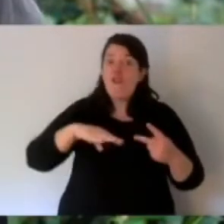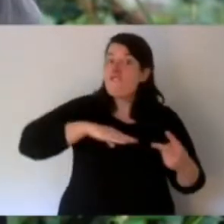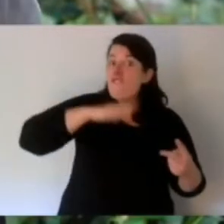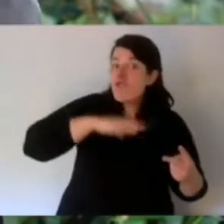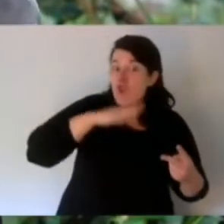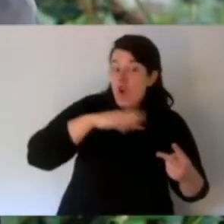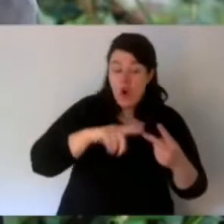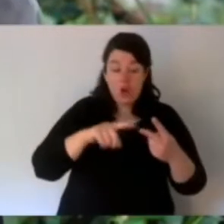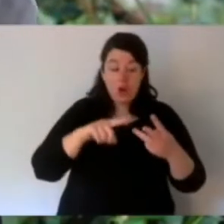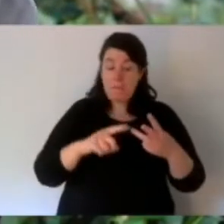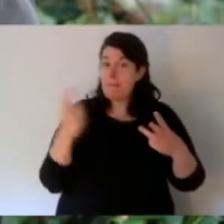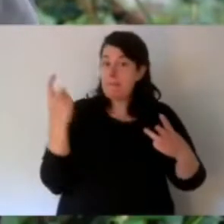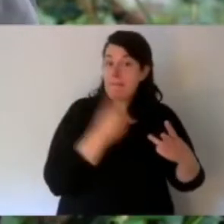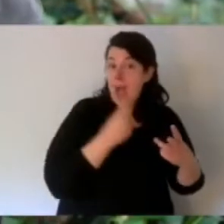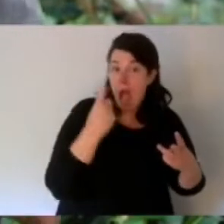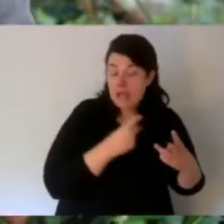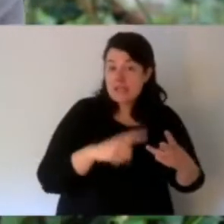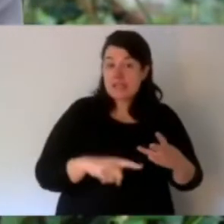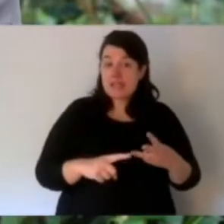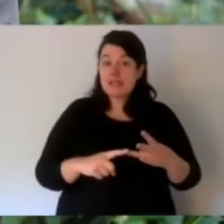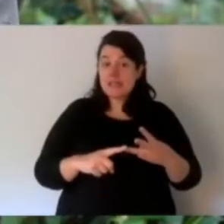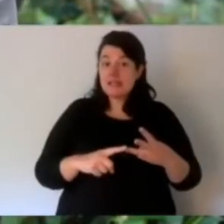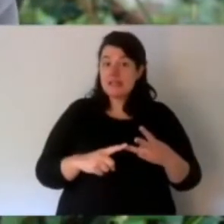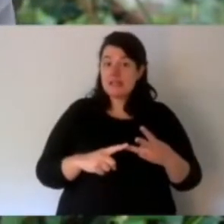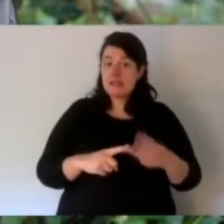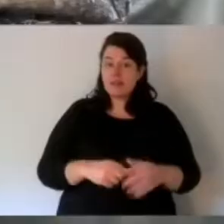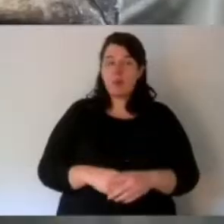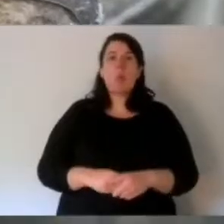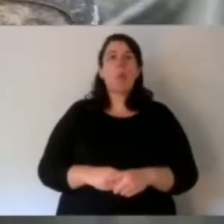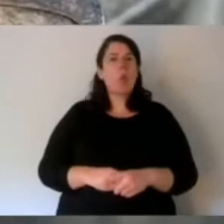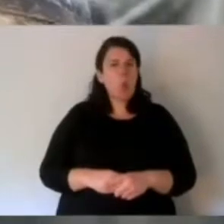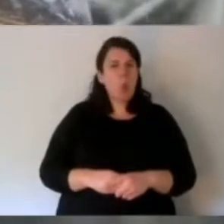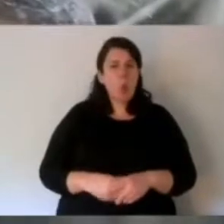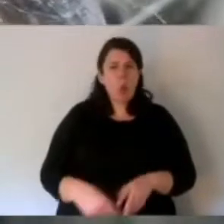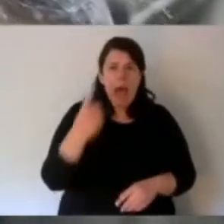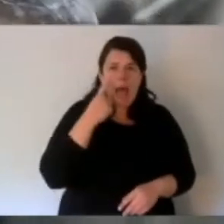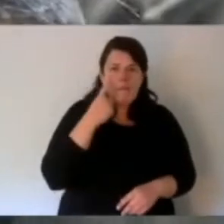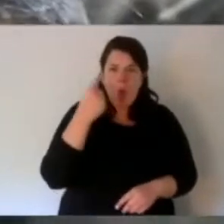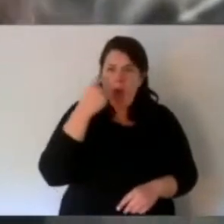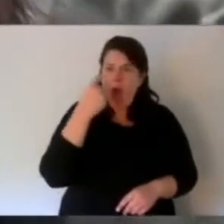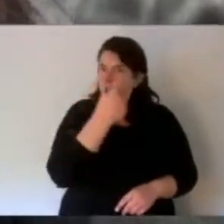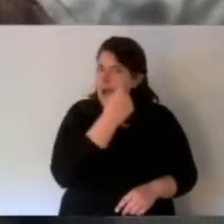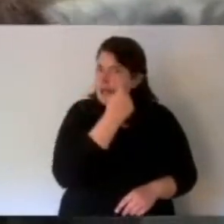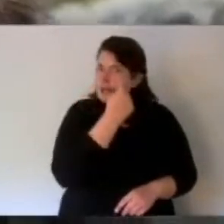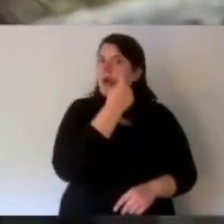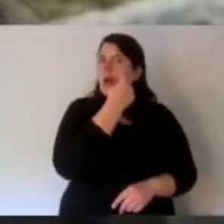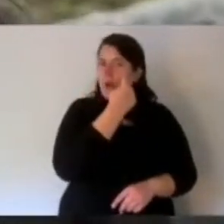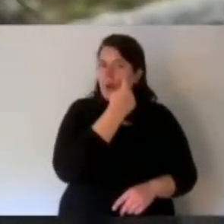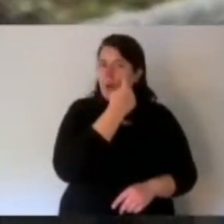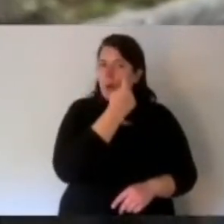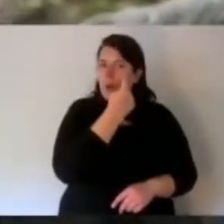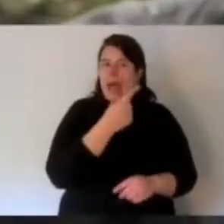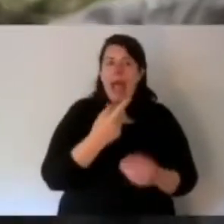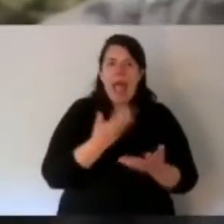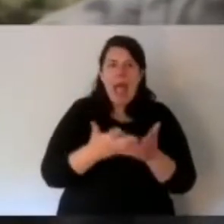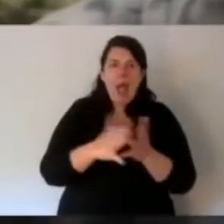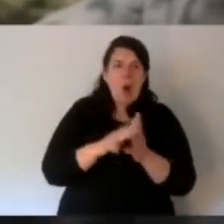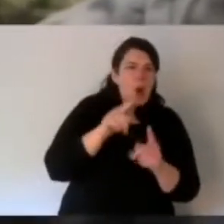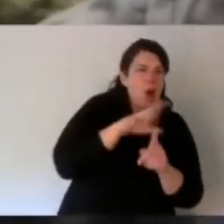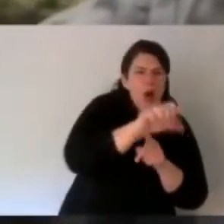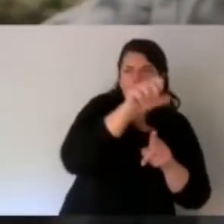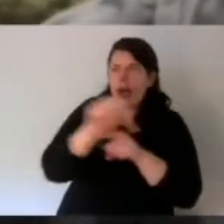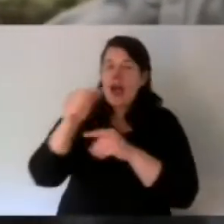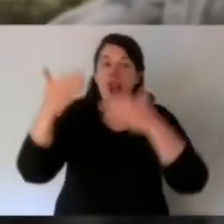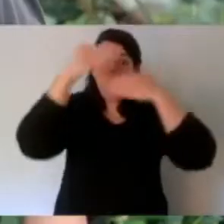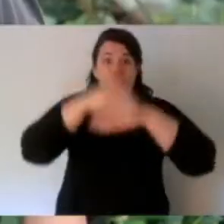eat frogs and small mammals like mice. Have a look at these big eyes. They use them to